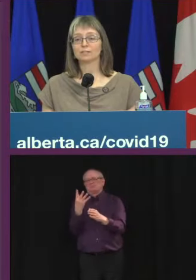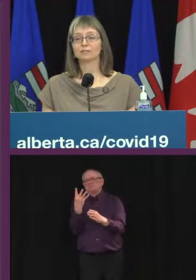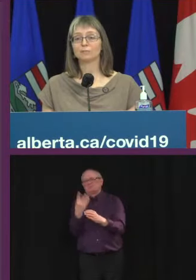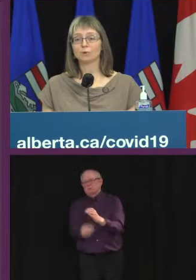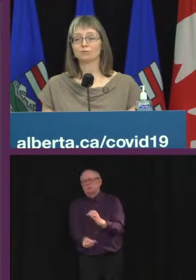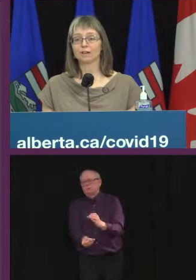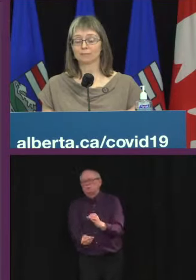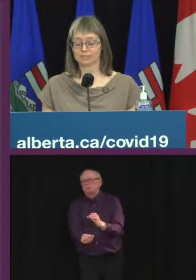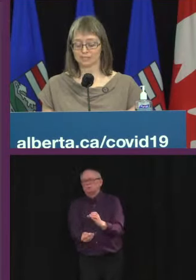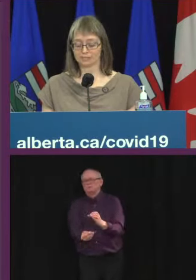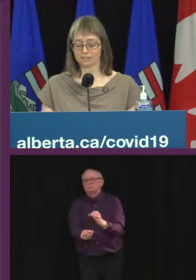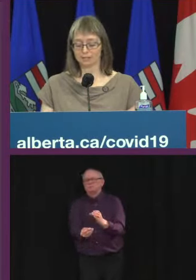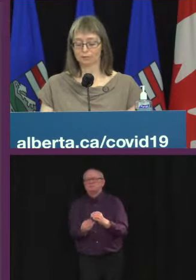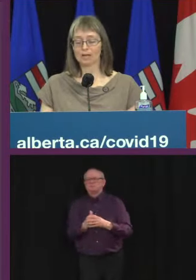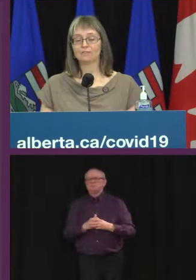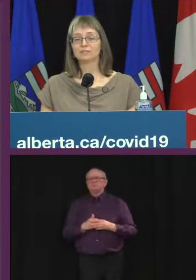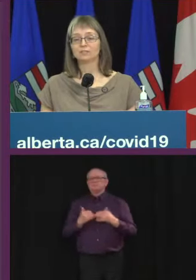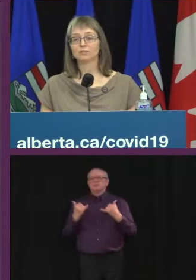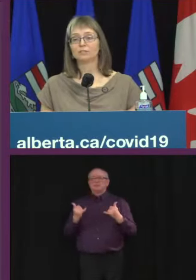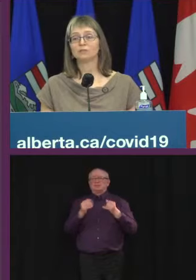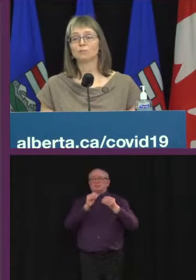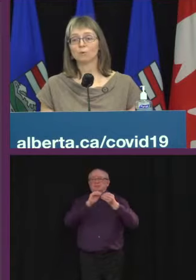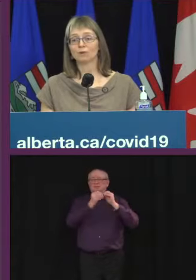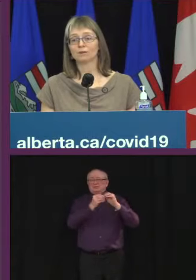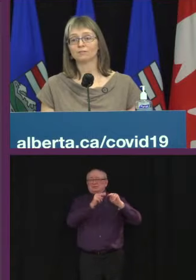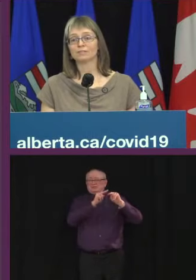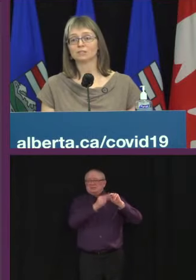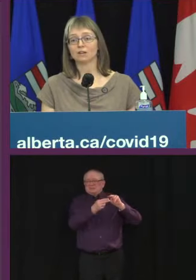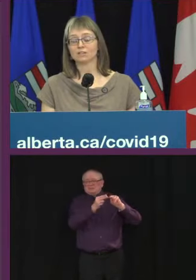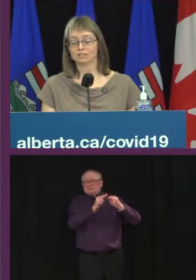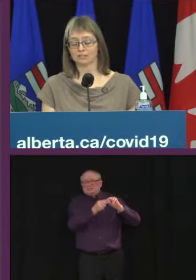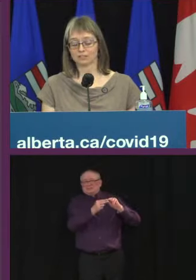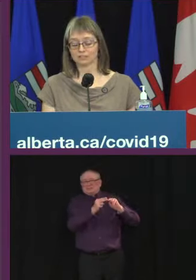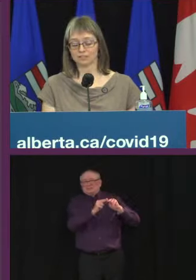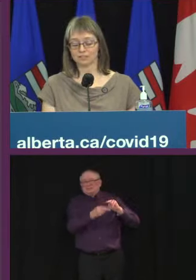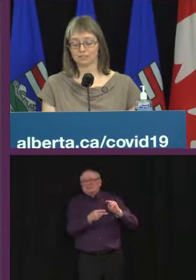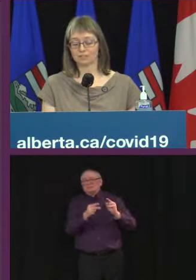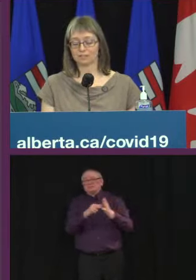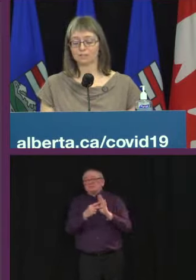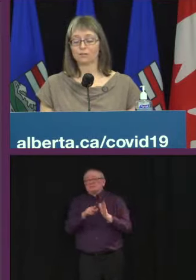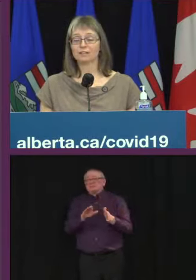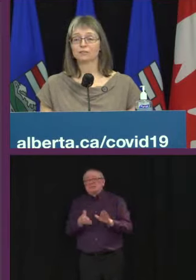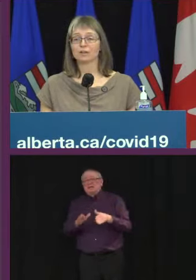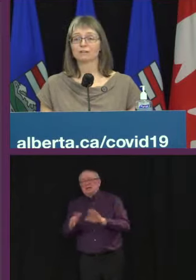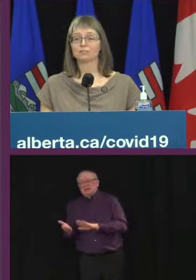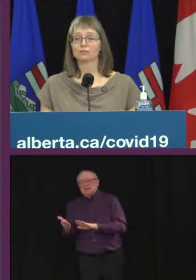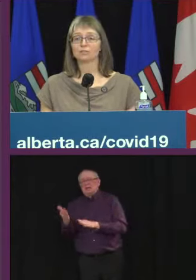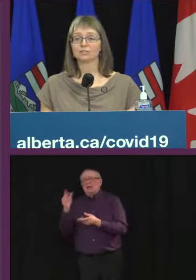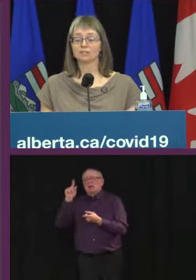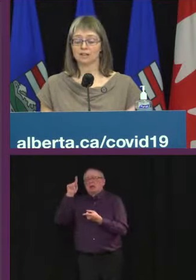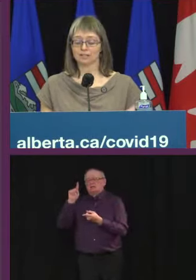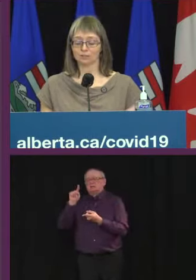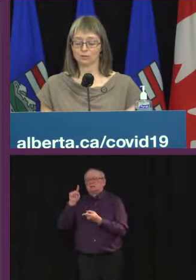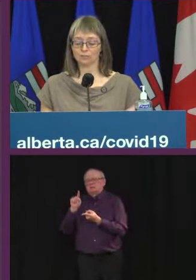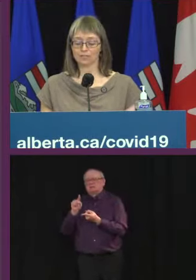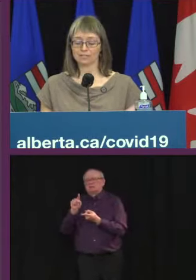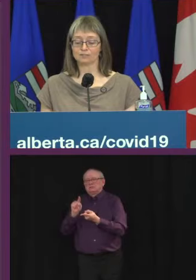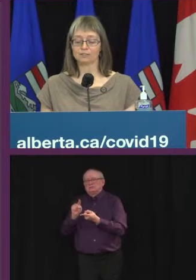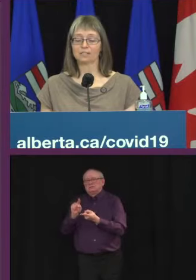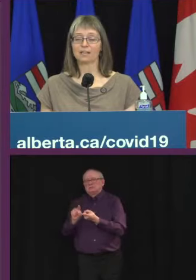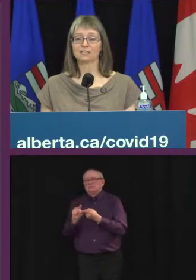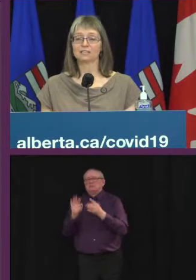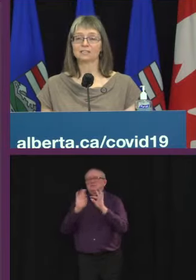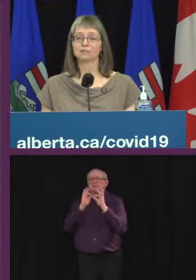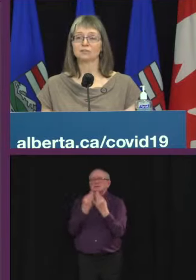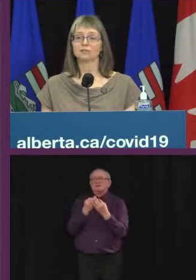has prevented more families from having to grieve more of these losses. This final graph shows the decline in